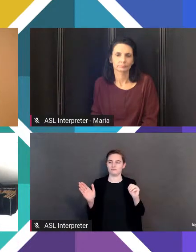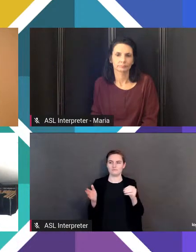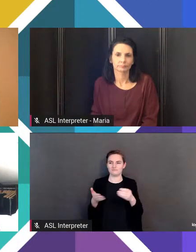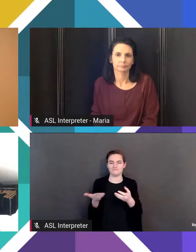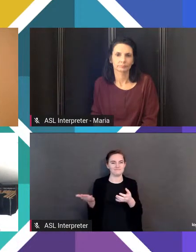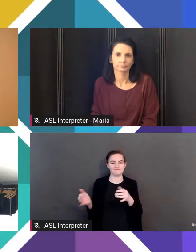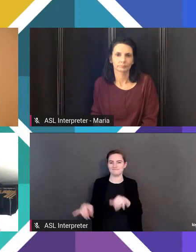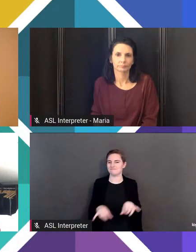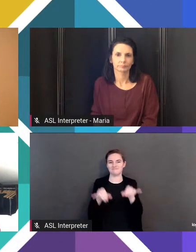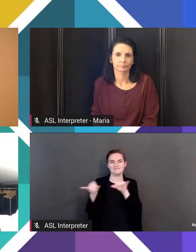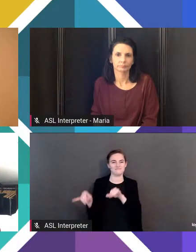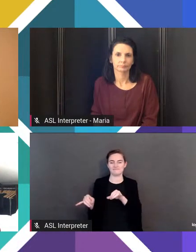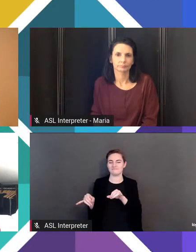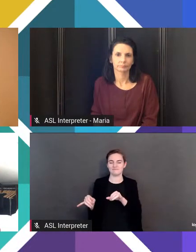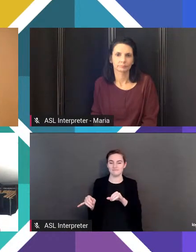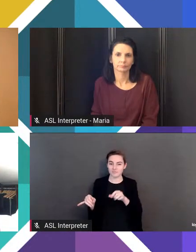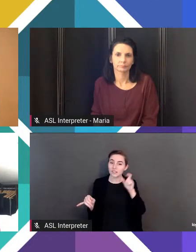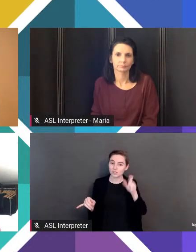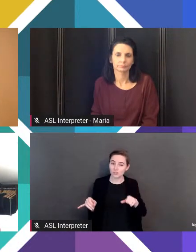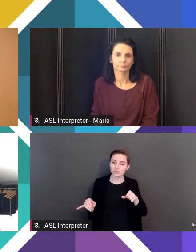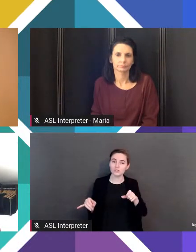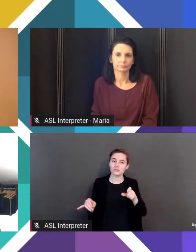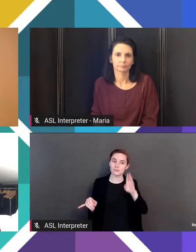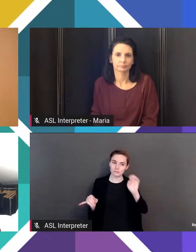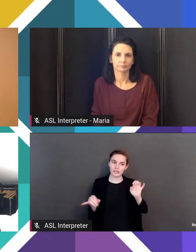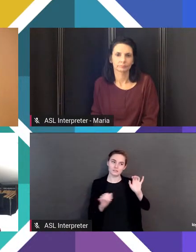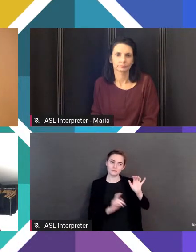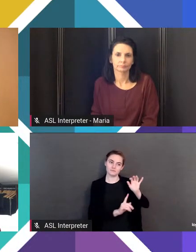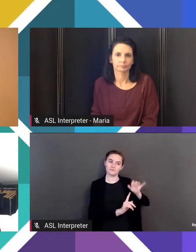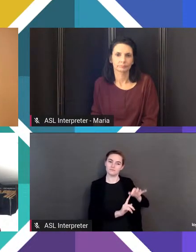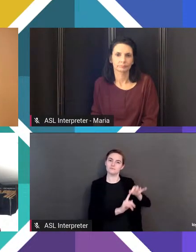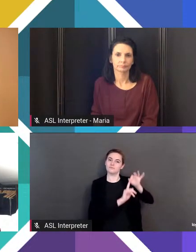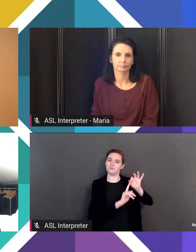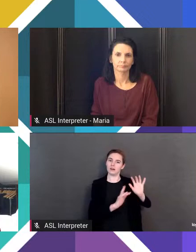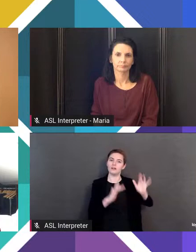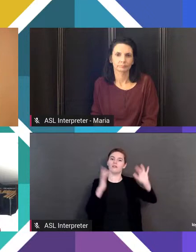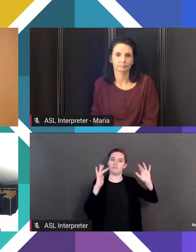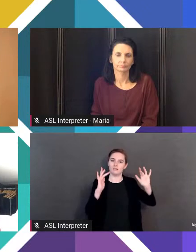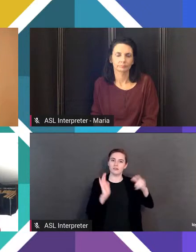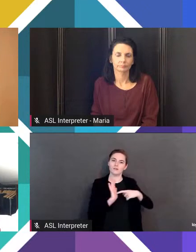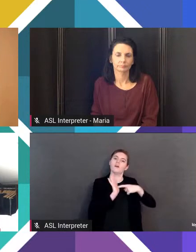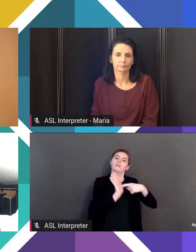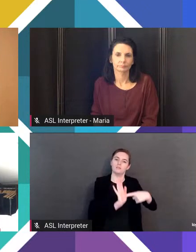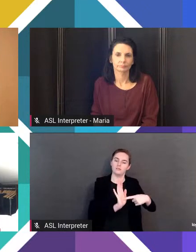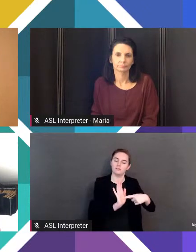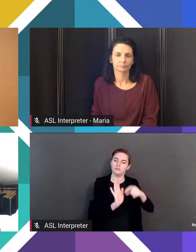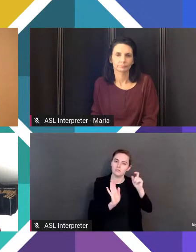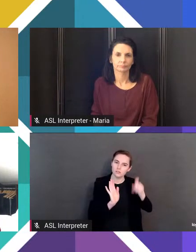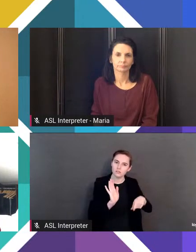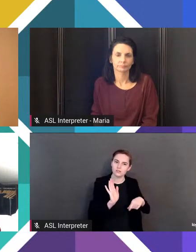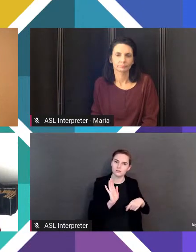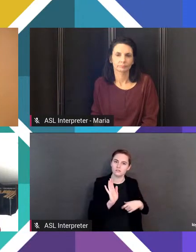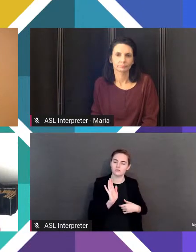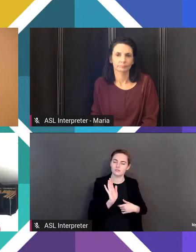It should be highlighted and it should be represented. And to kind of like go to the, to maybe like reflect on the